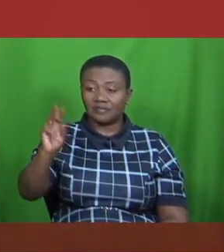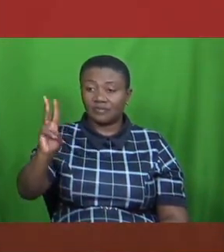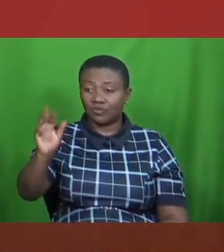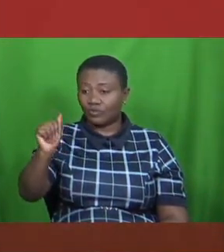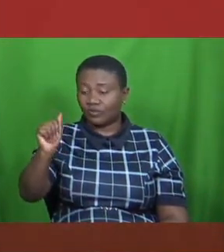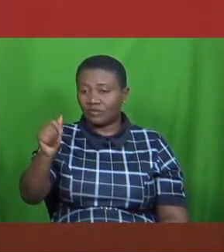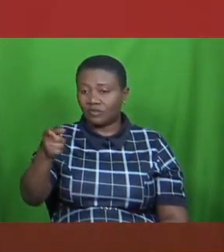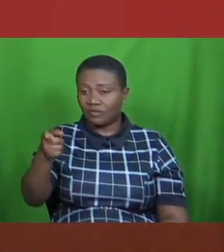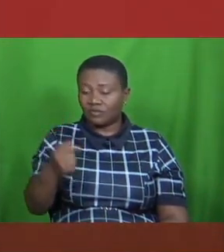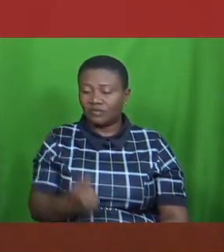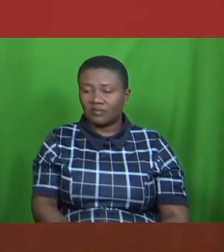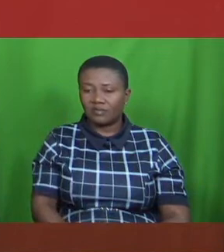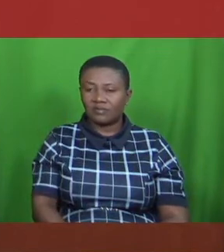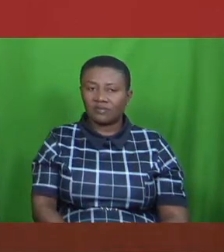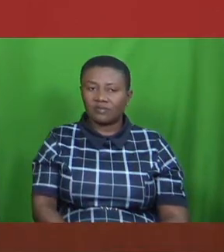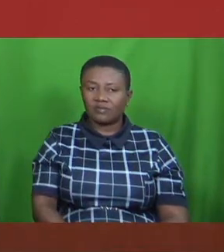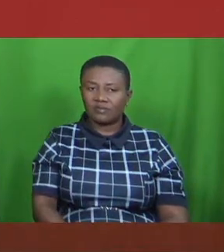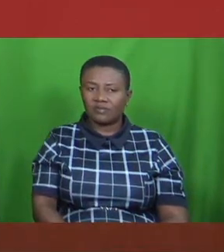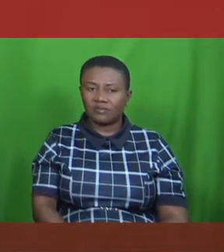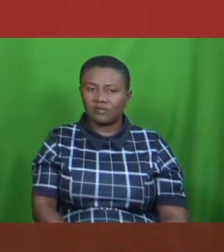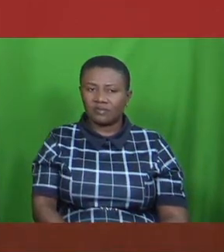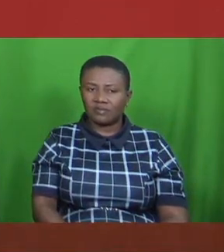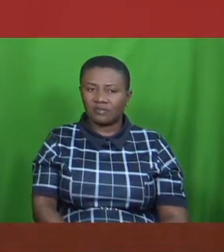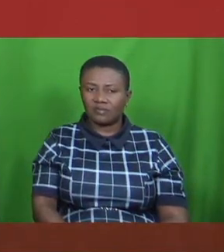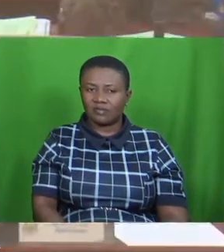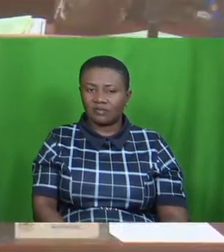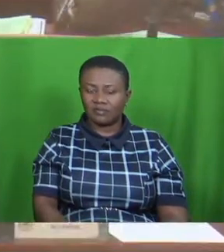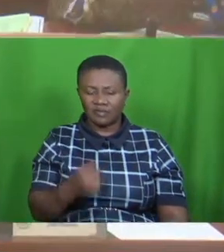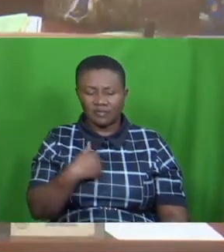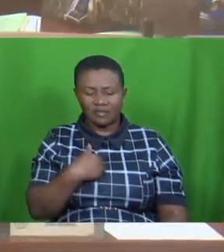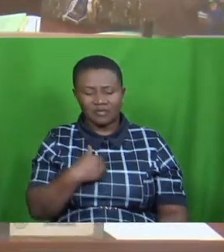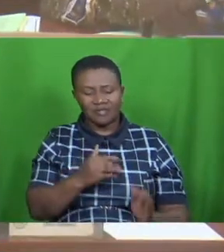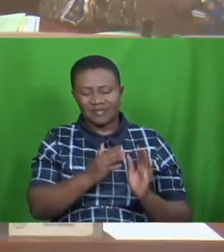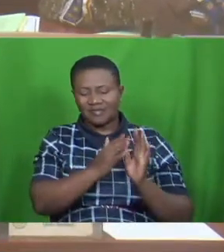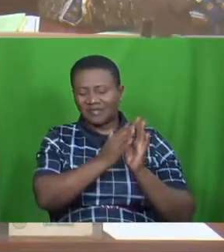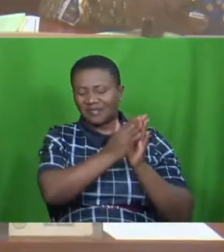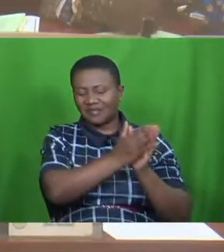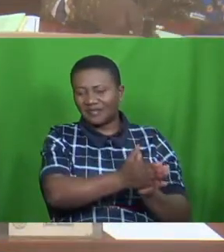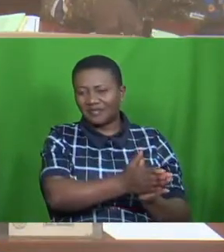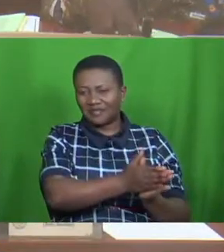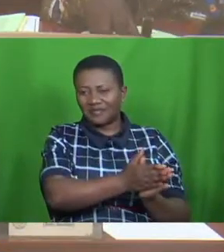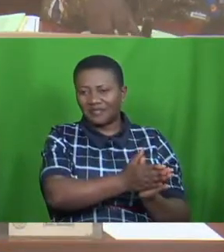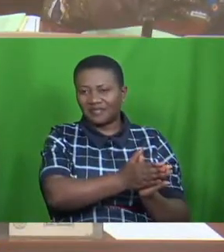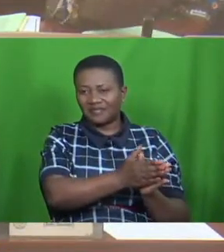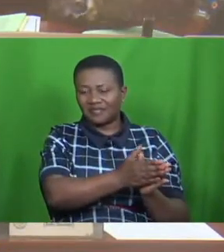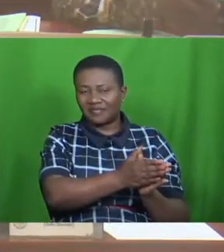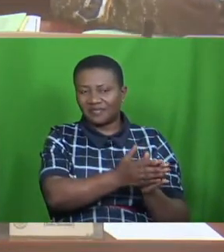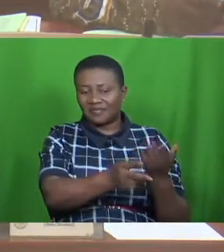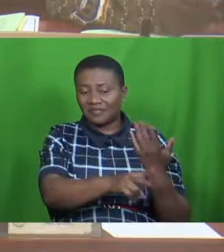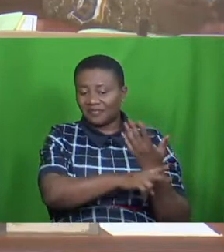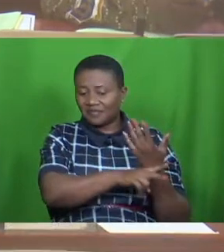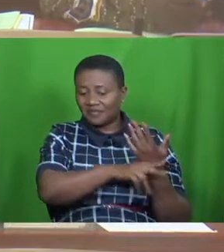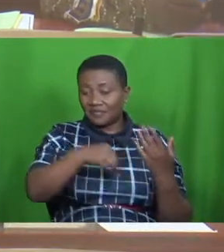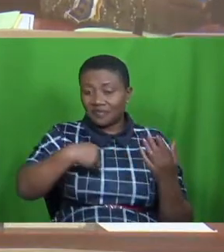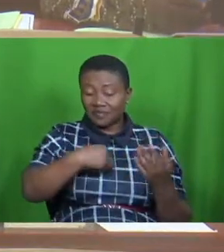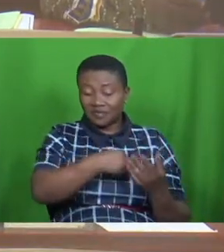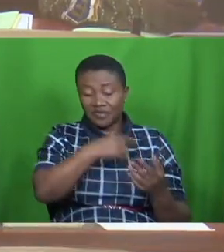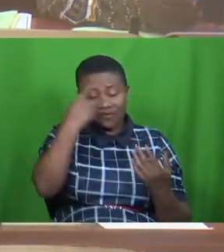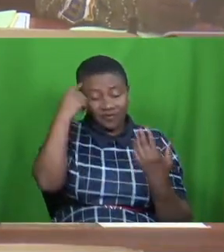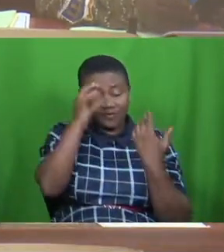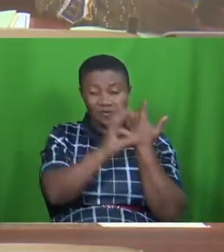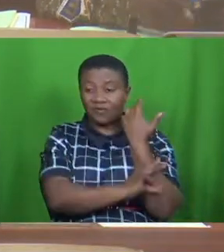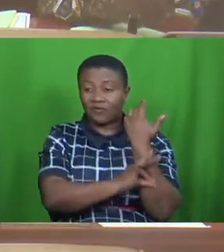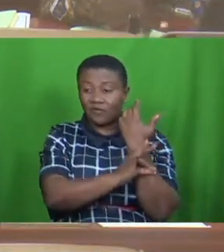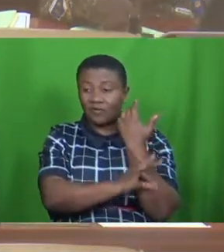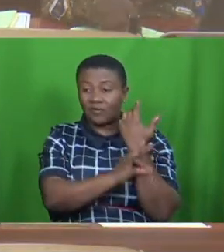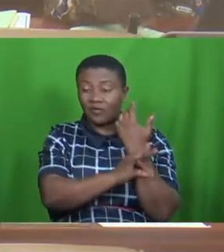just glancing through this and also asking the ranking member on foreign affairs. I was just made aware